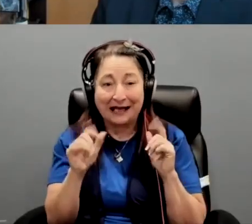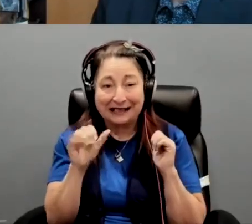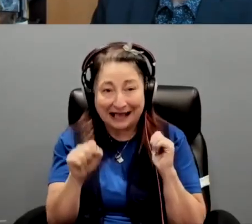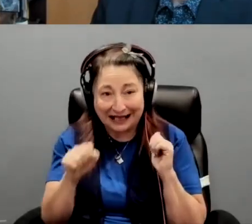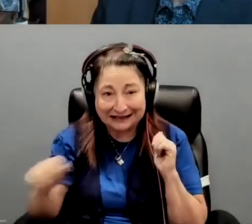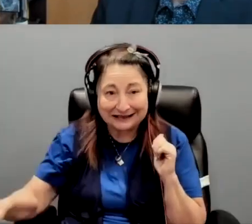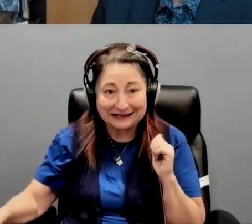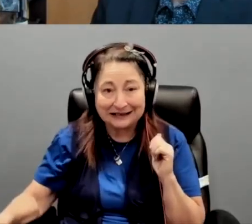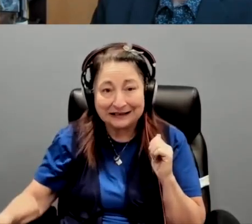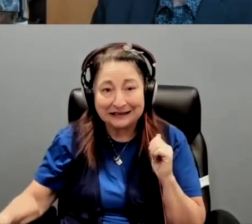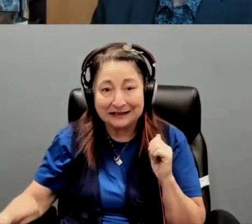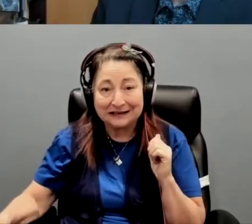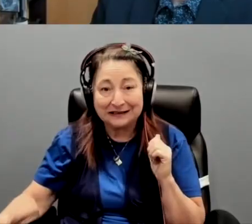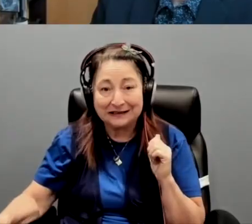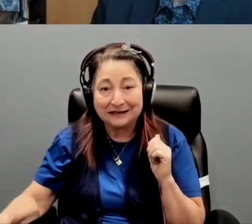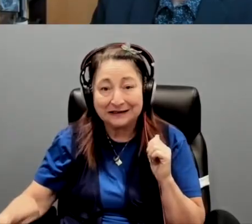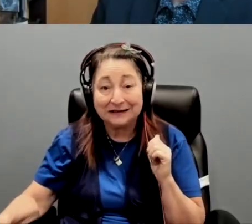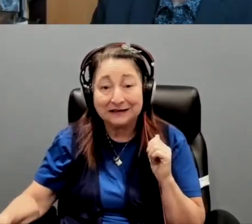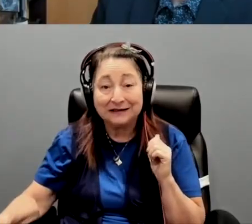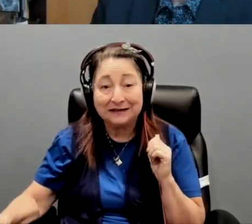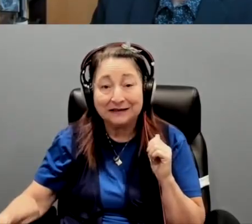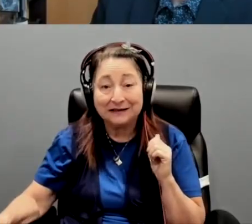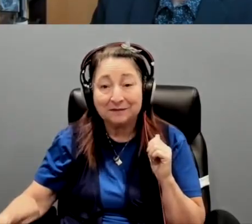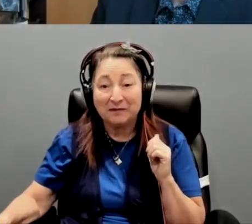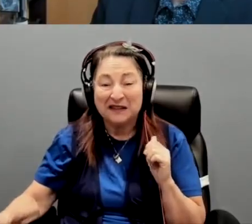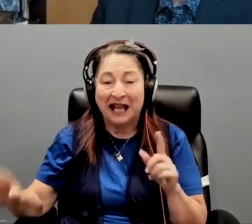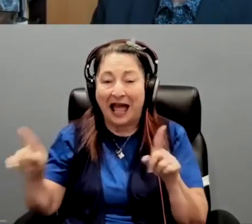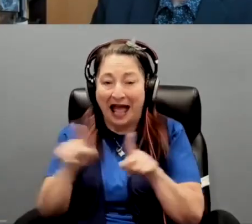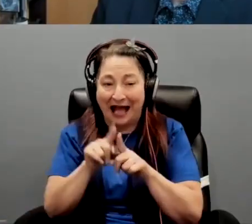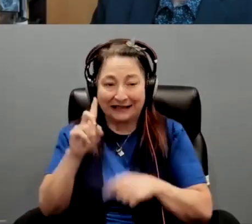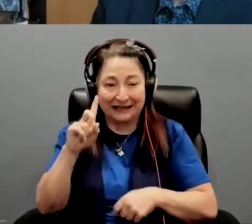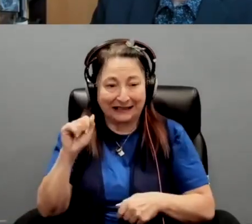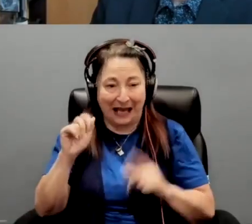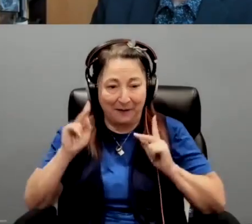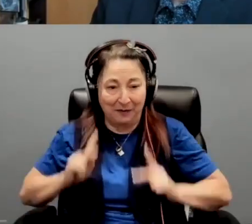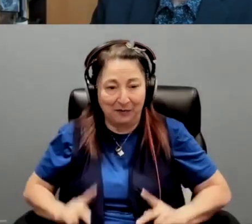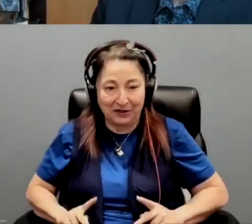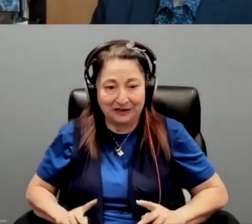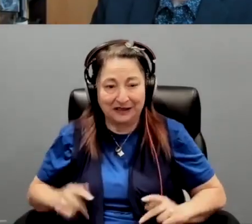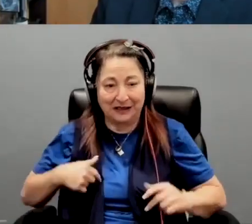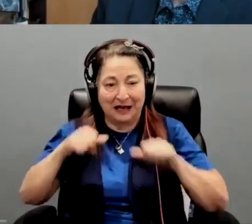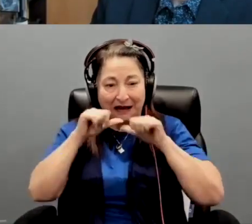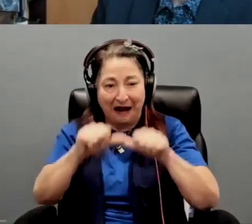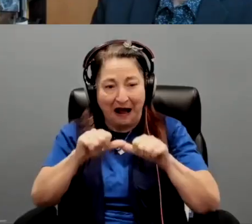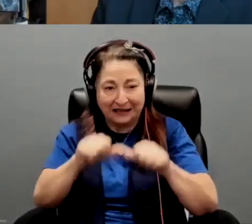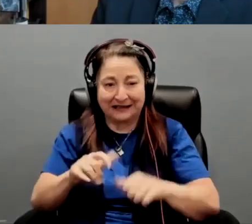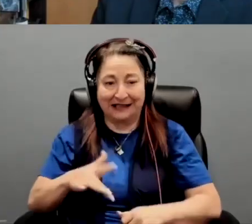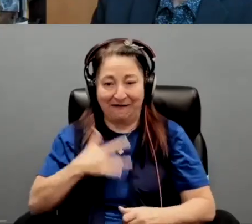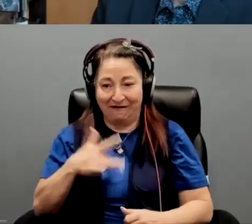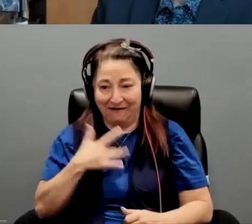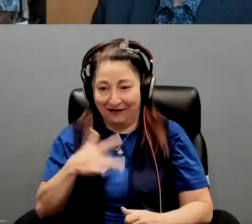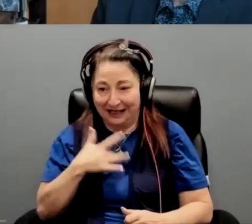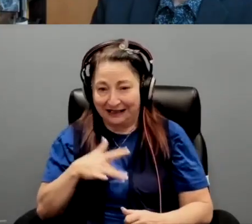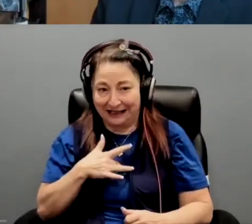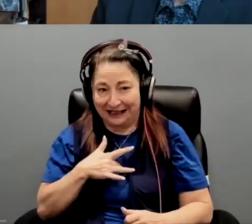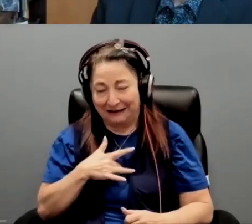I think as a disabled person, you're constantly feeling how people really